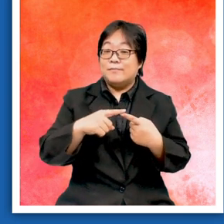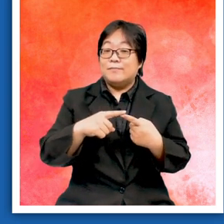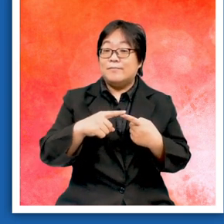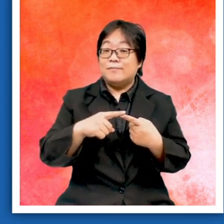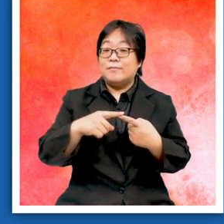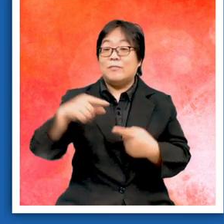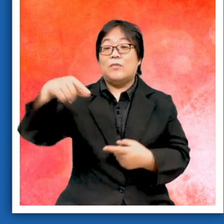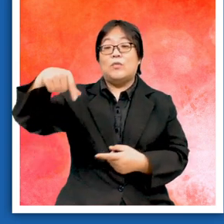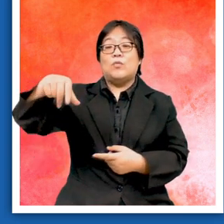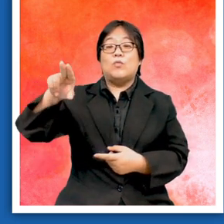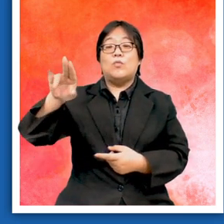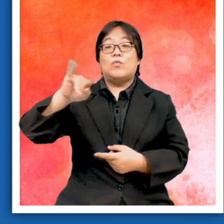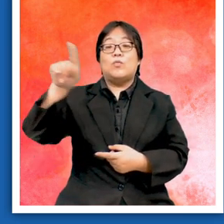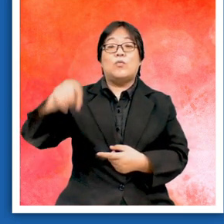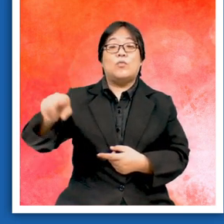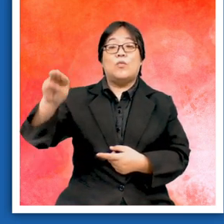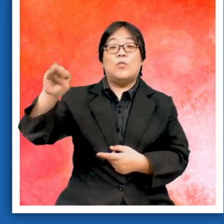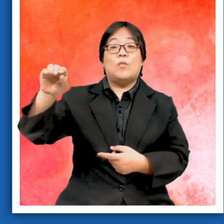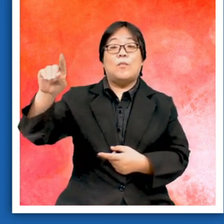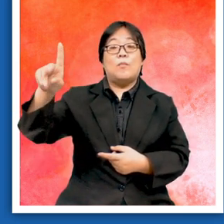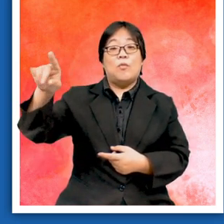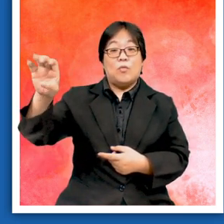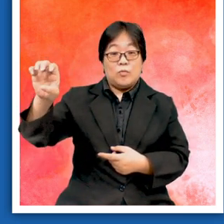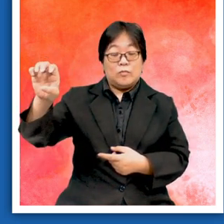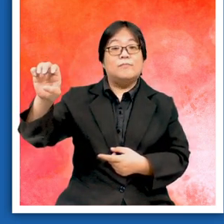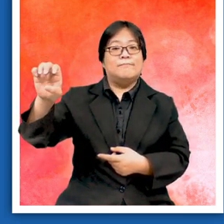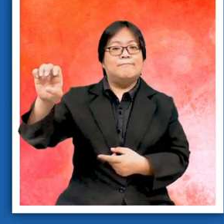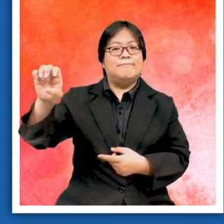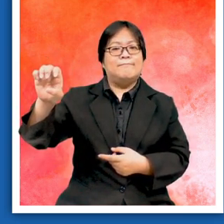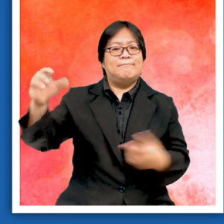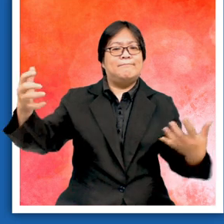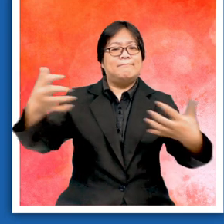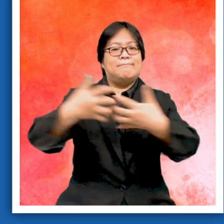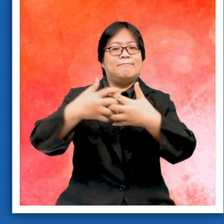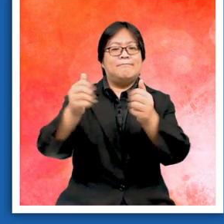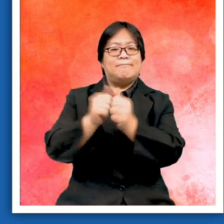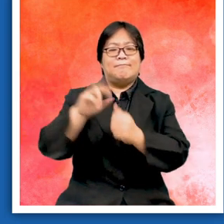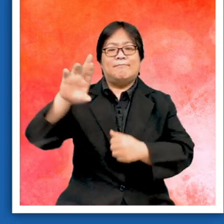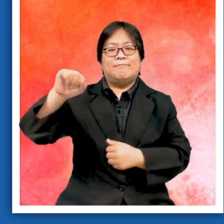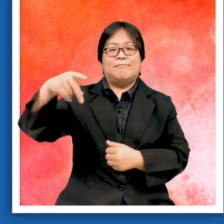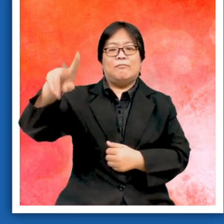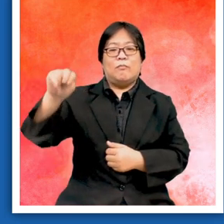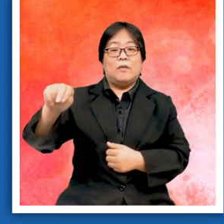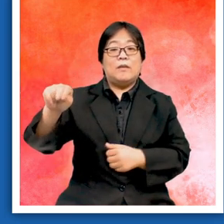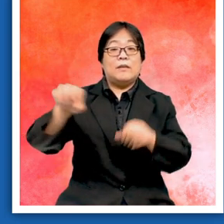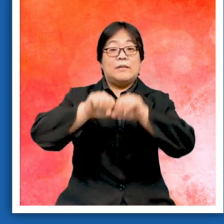quiz module is set to work with a responder system,